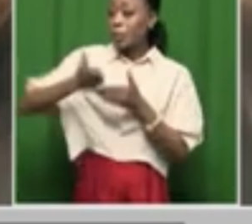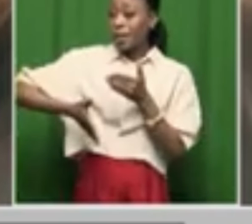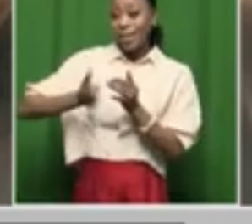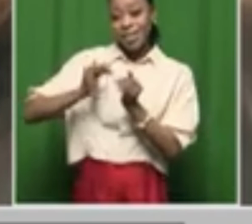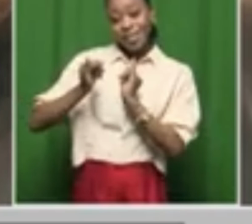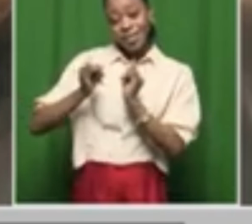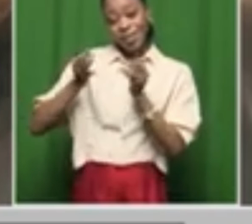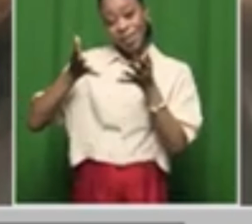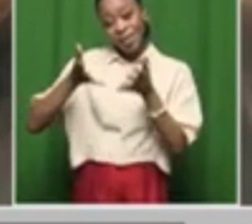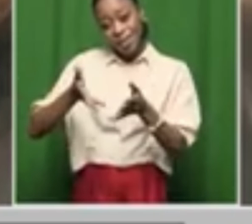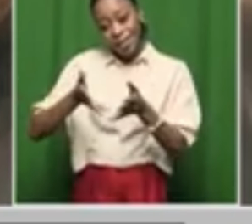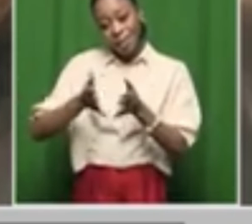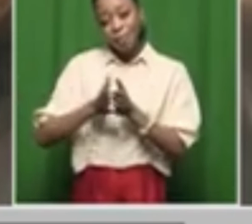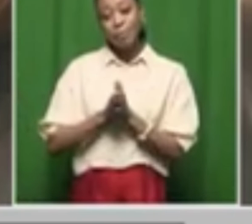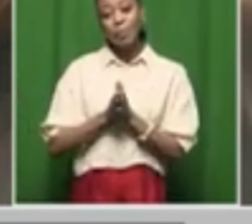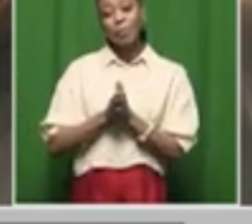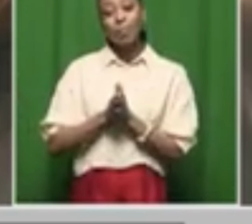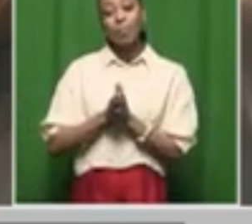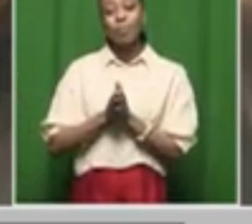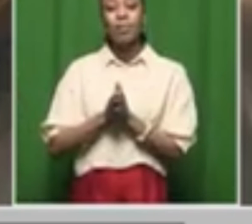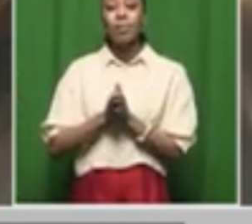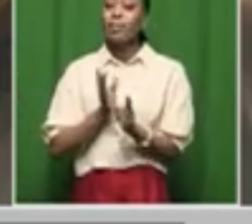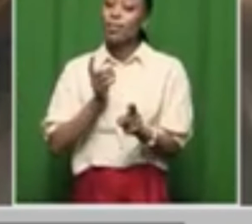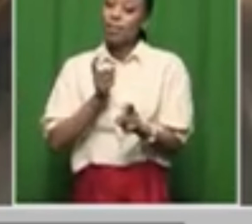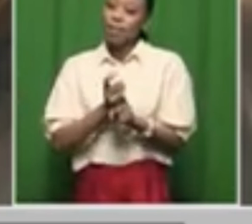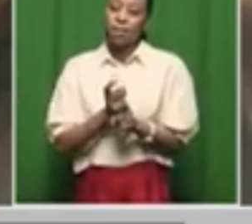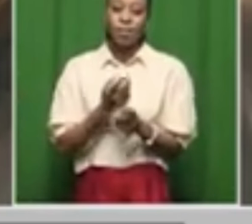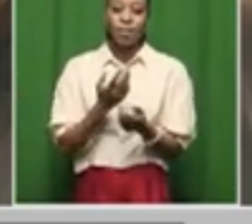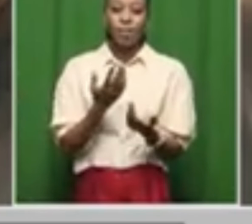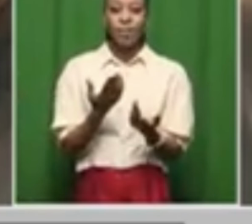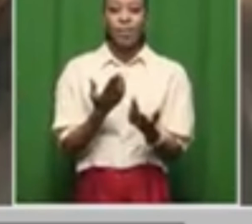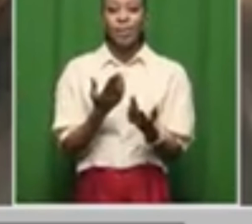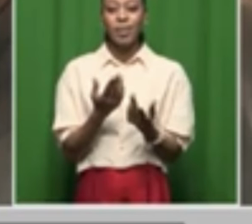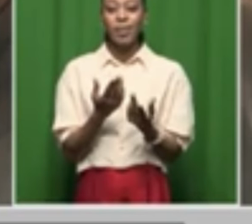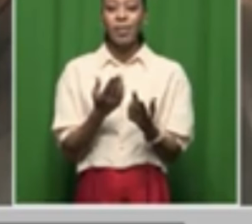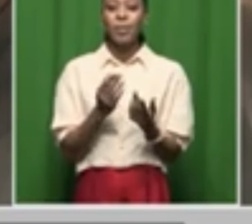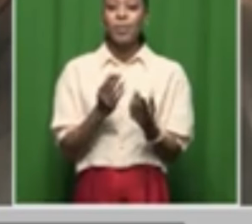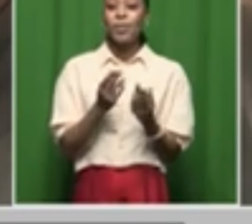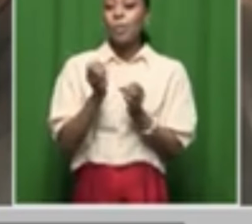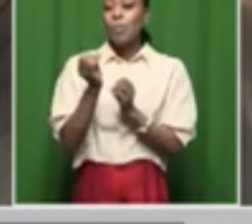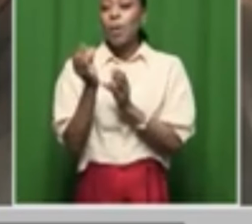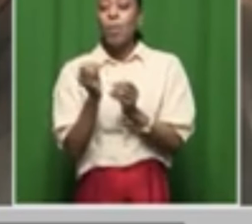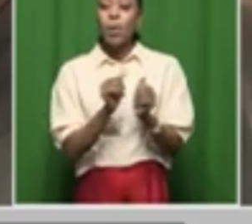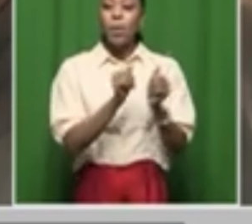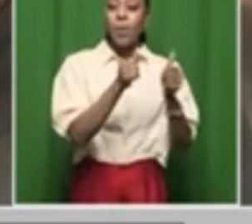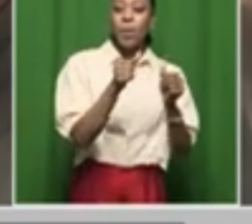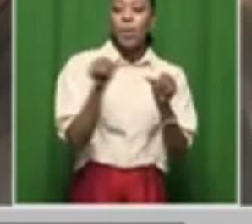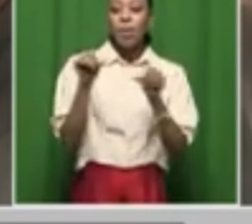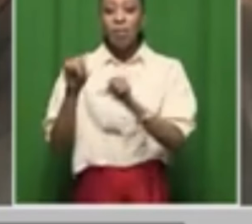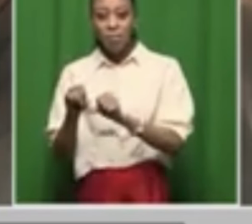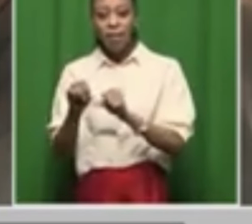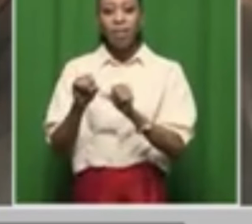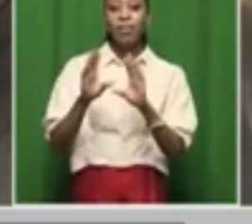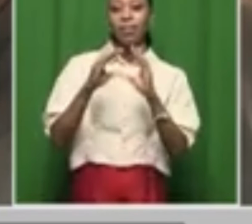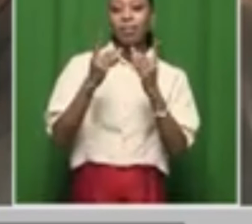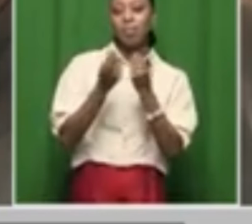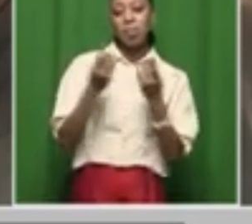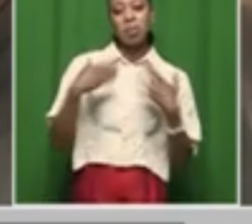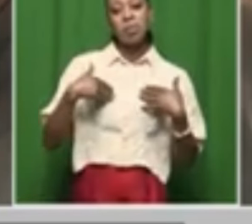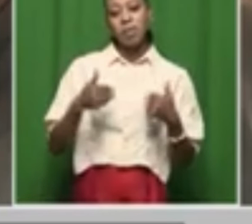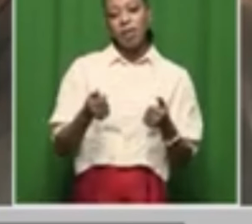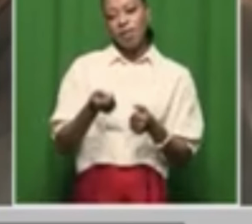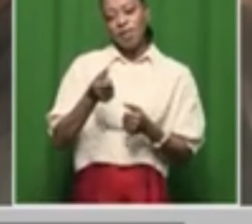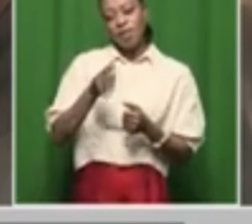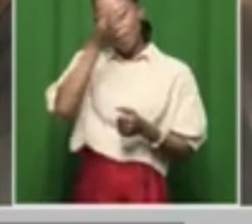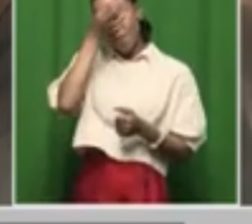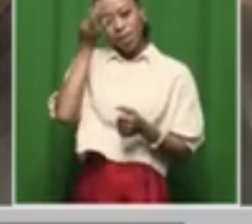there. And it's so hard to cover the good and the bad and everything around the healthcare in just a couple of minutes,